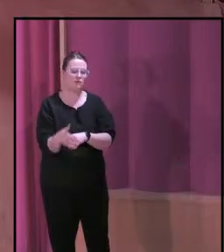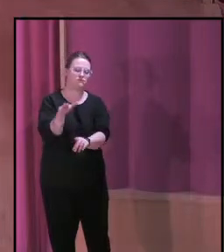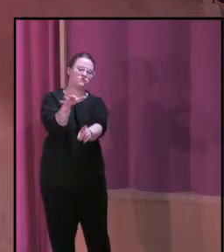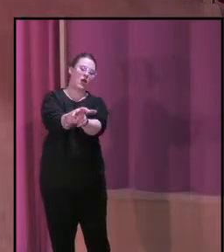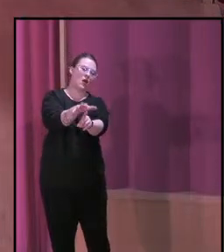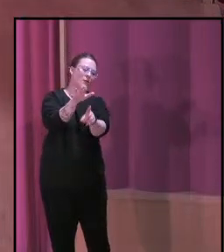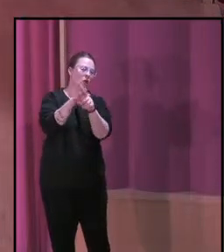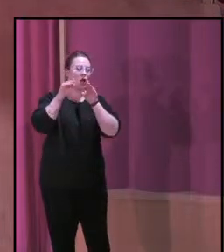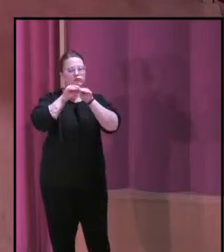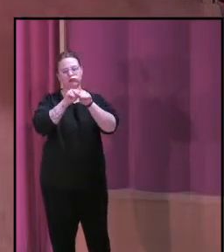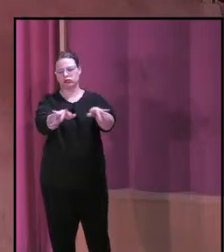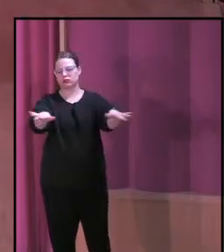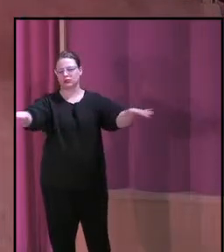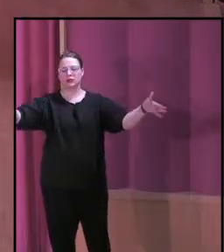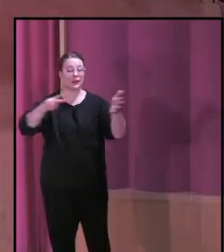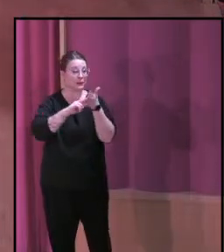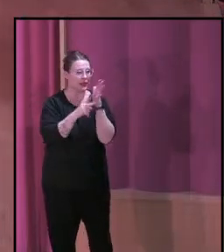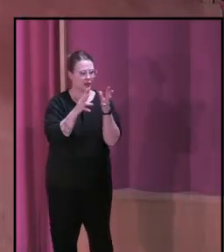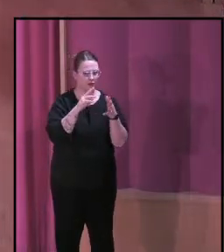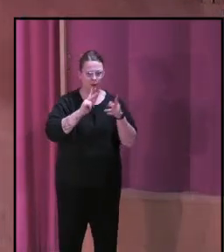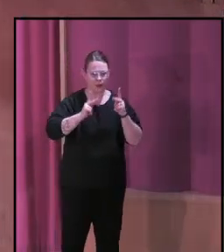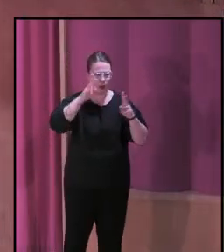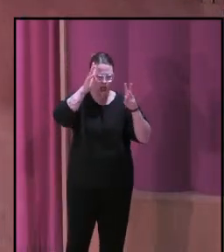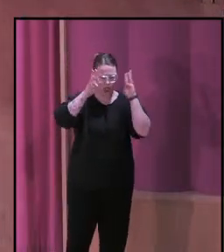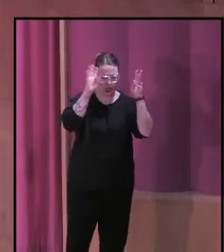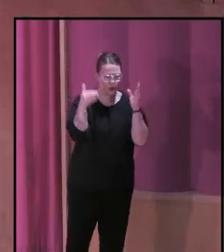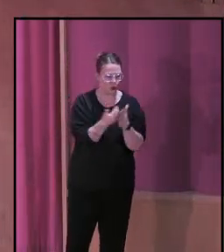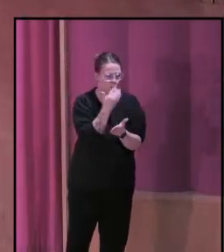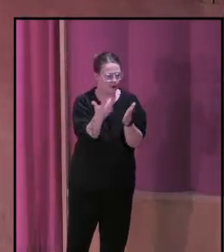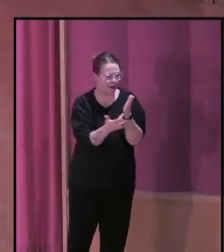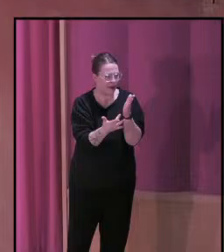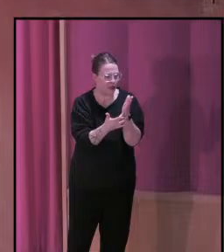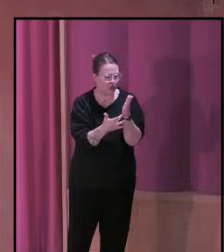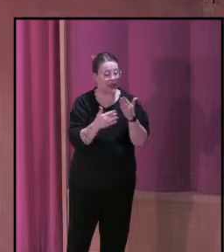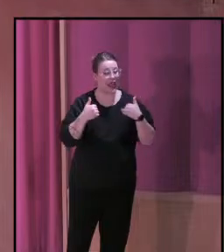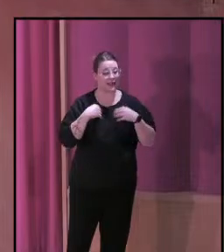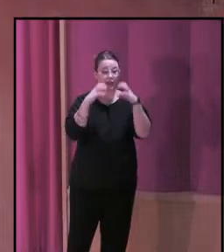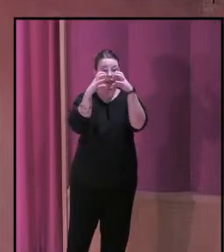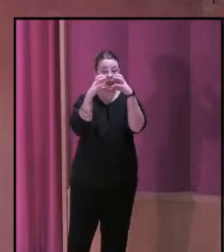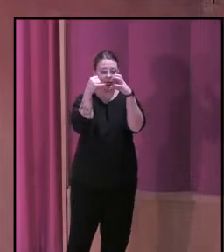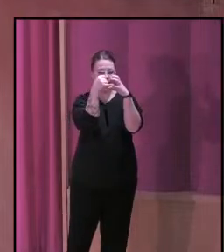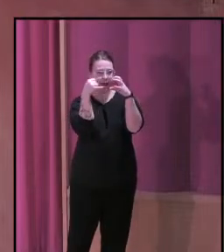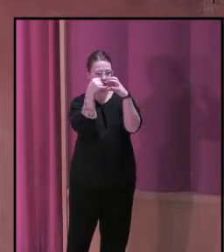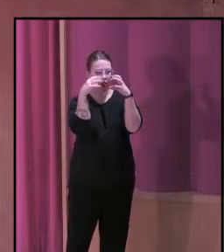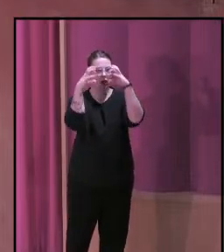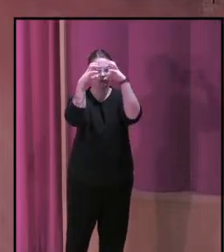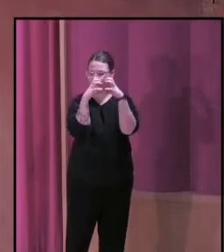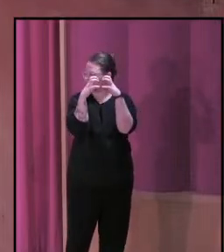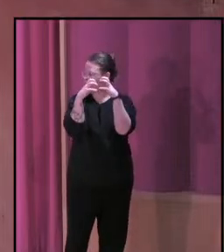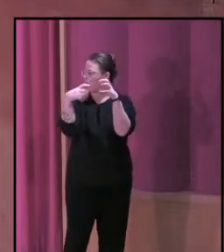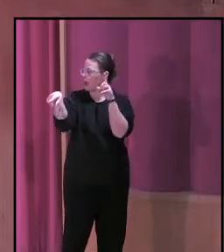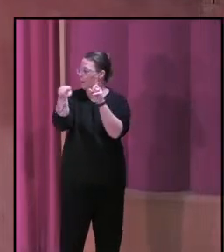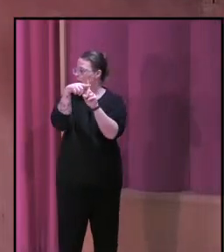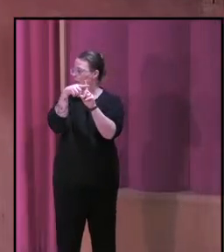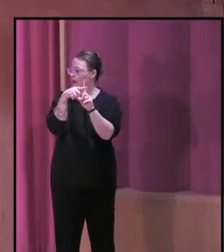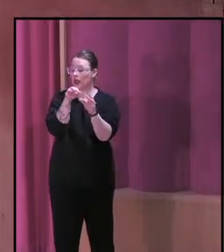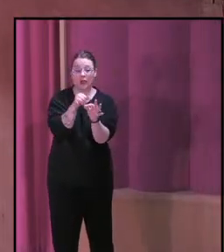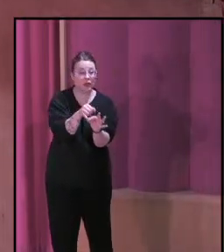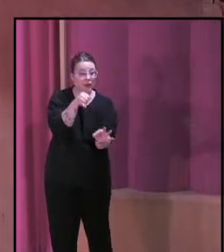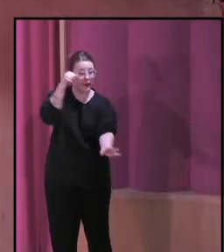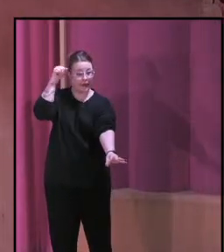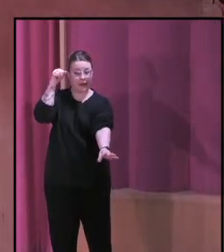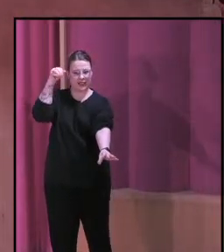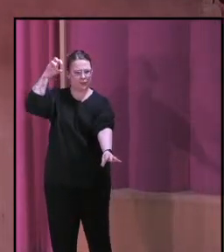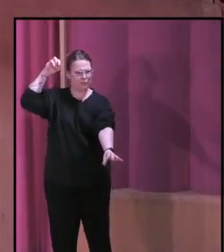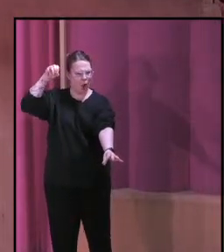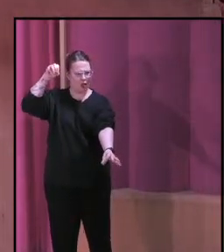of new yo-yo technology. This yo-yo's got a ball-bearing axle, and it also has this super ball at the end of the string. And the super ball means I don't